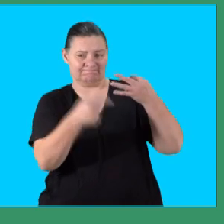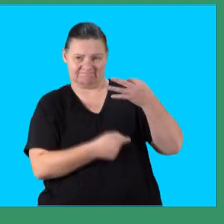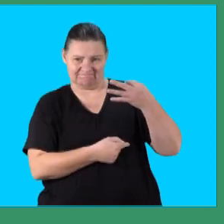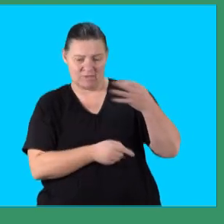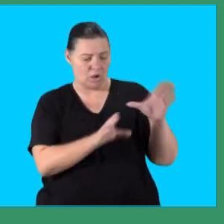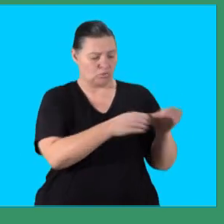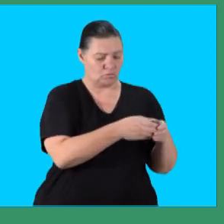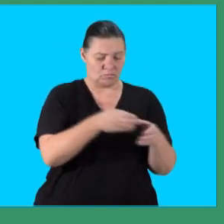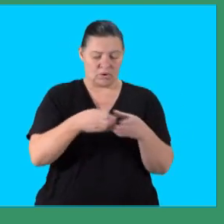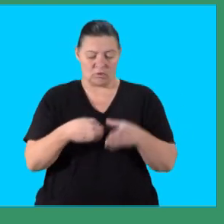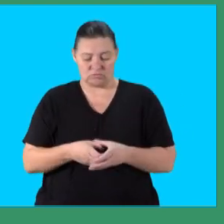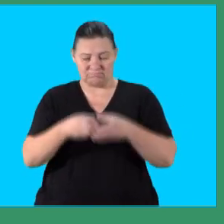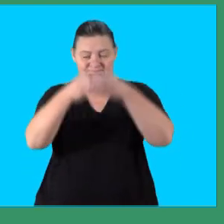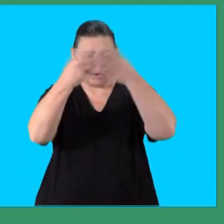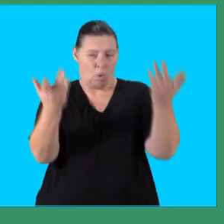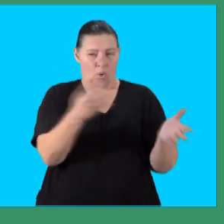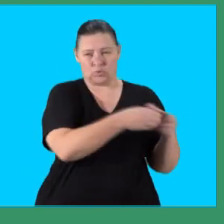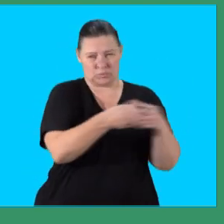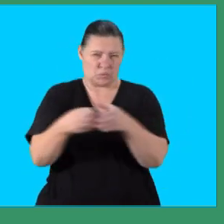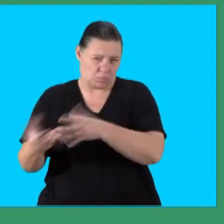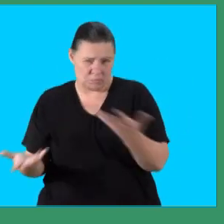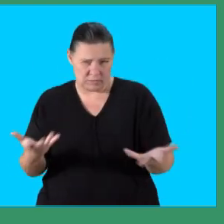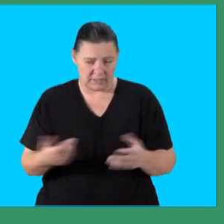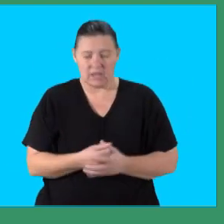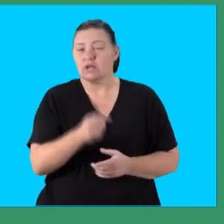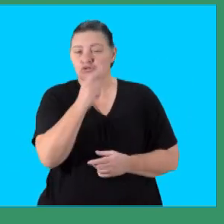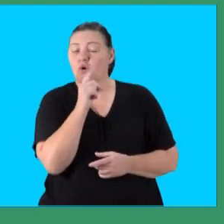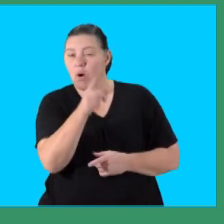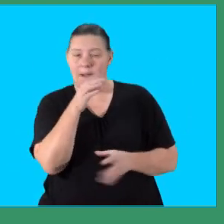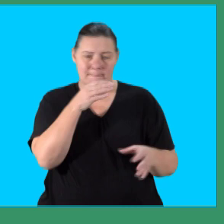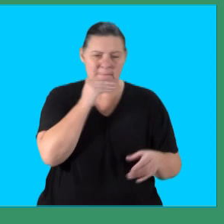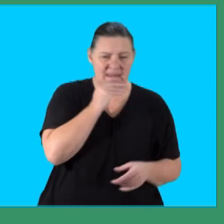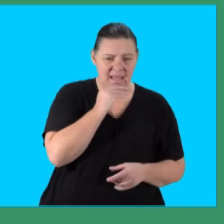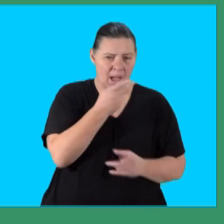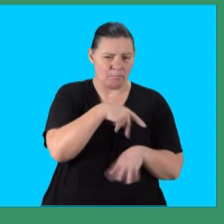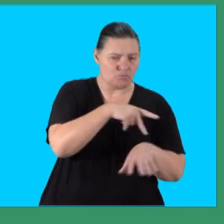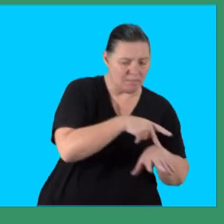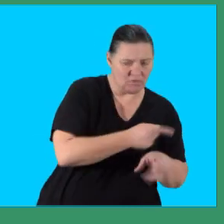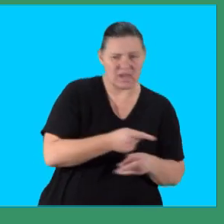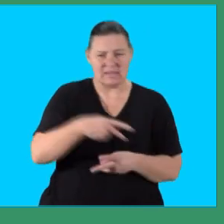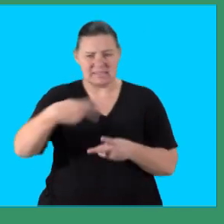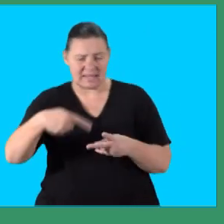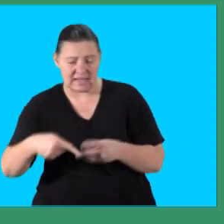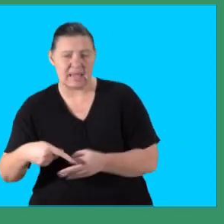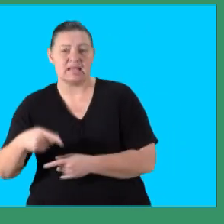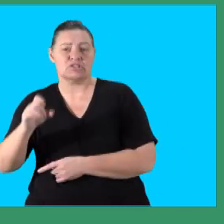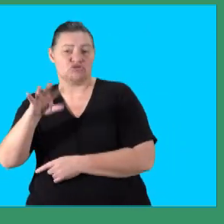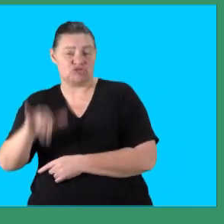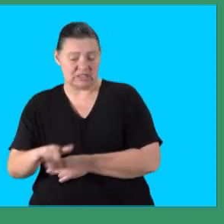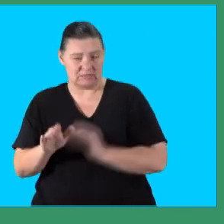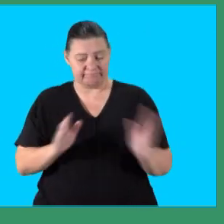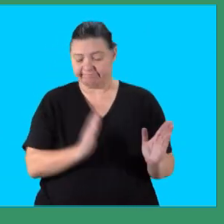sectors in which the businesses operate. You must know how to elaborate on the meaning of the primary, secondary,